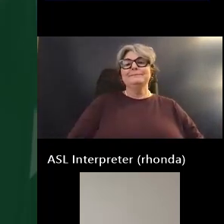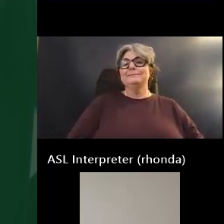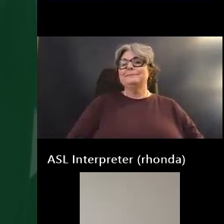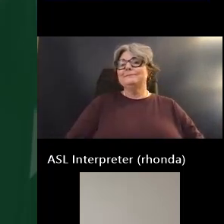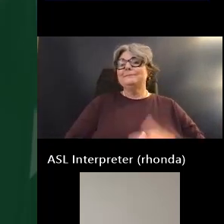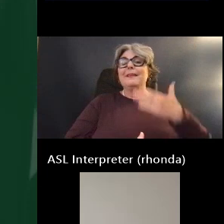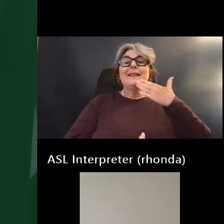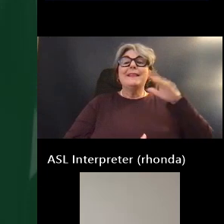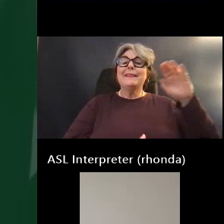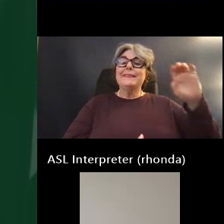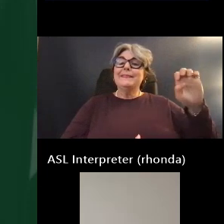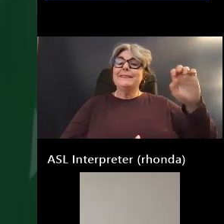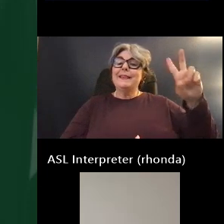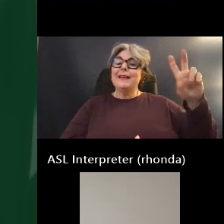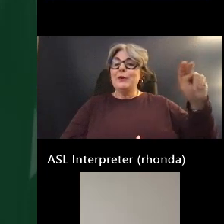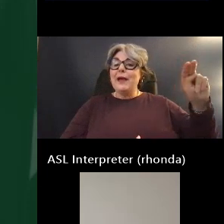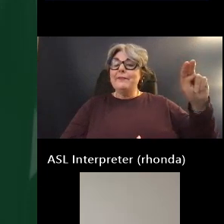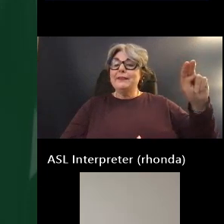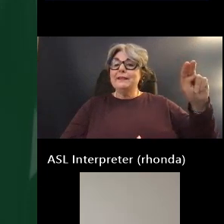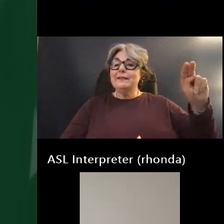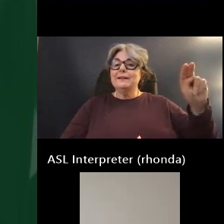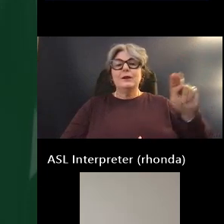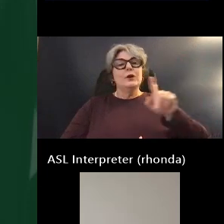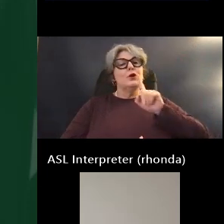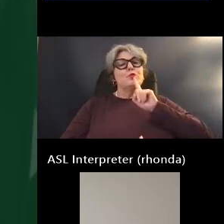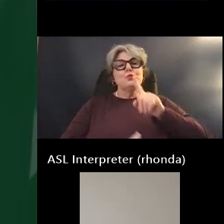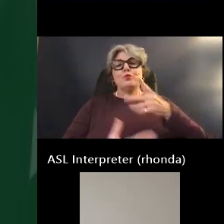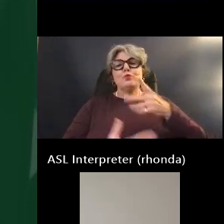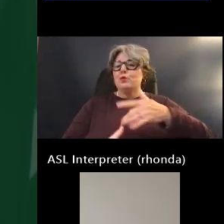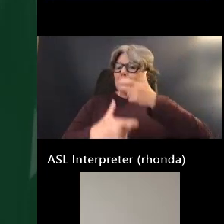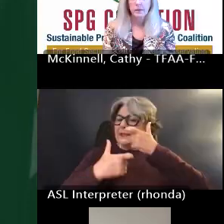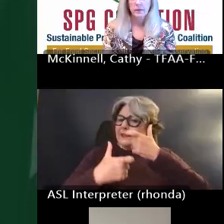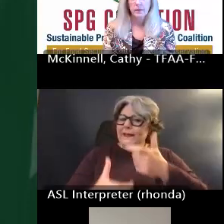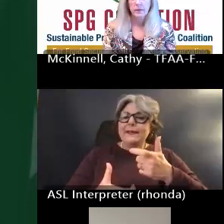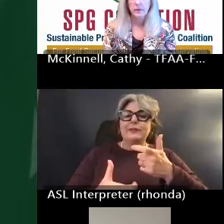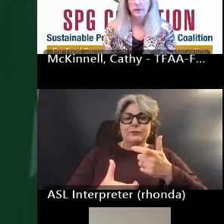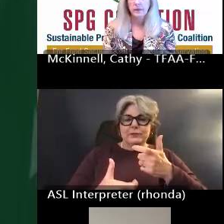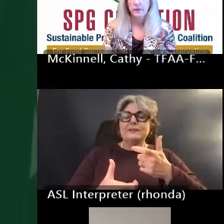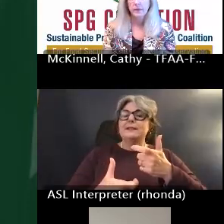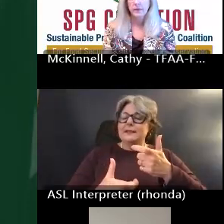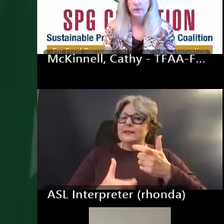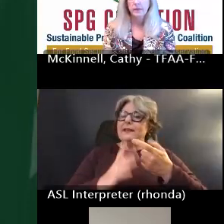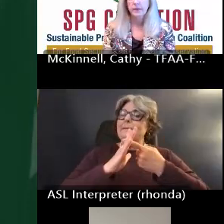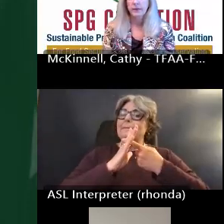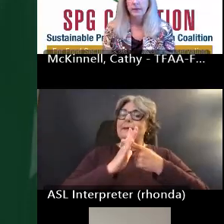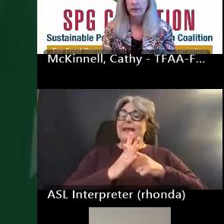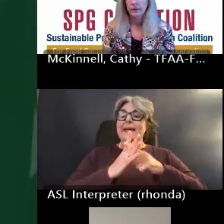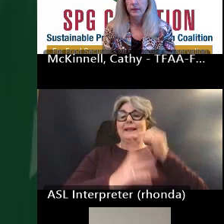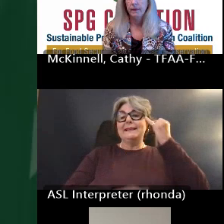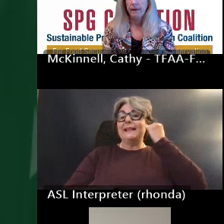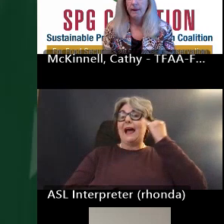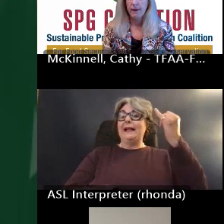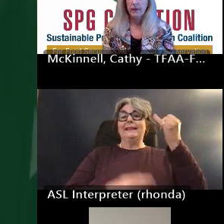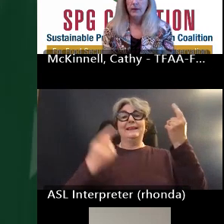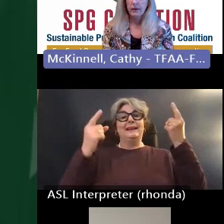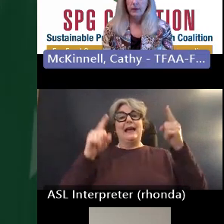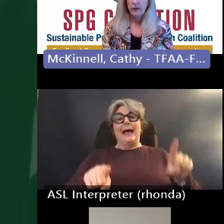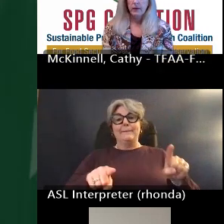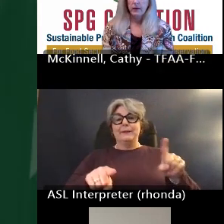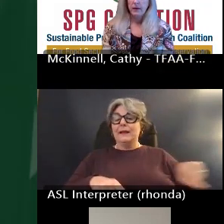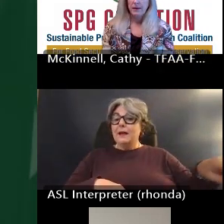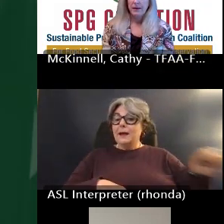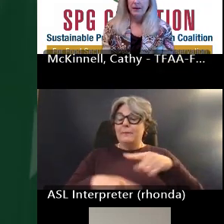Thanks, Evan. Yeah, this is such an interesting thing. I think it started off as an idea, and I don't know if anyone expected it